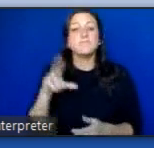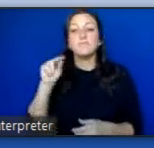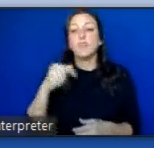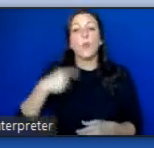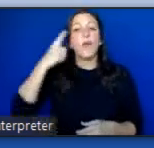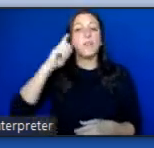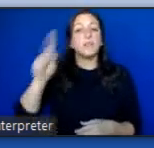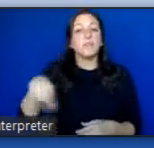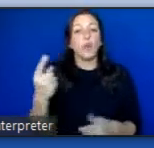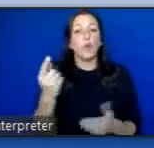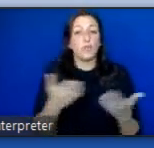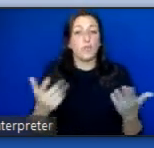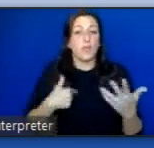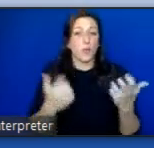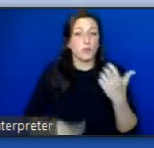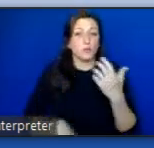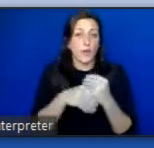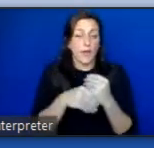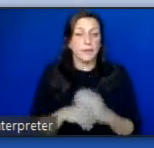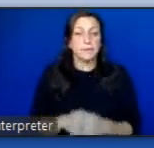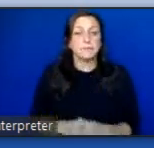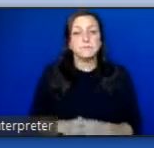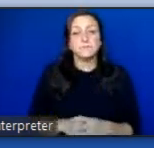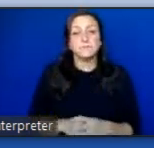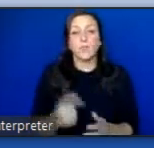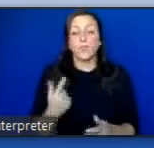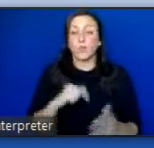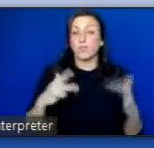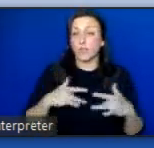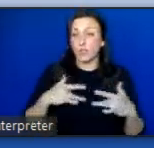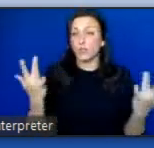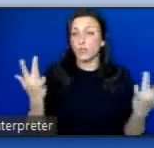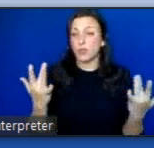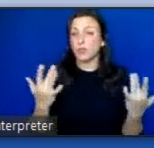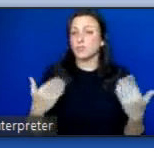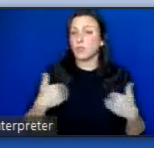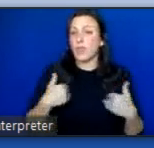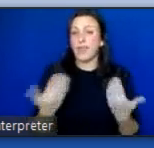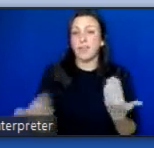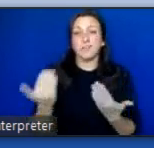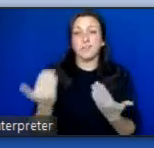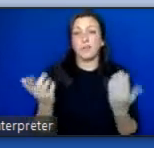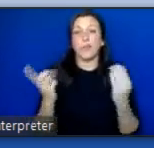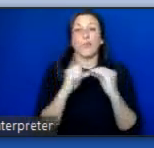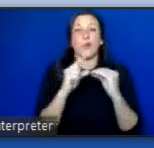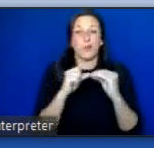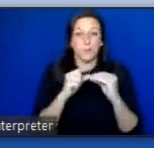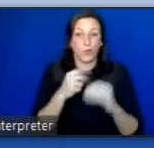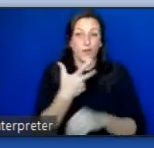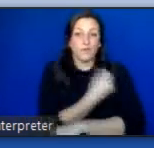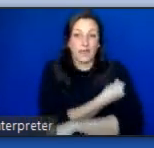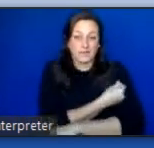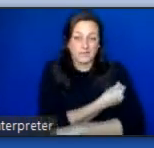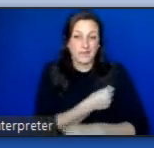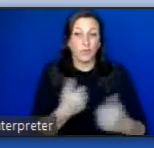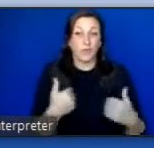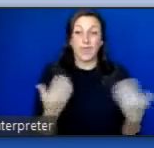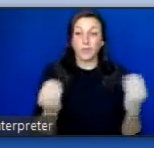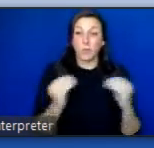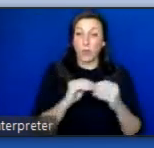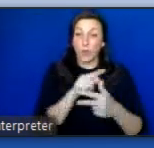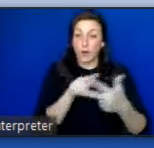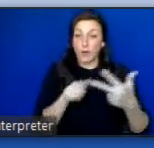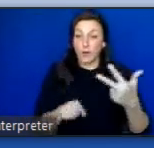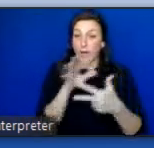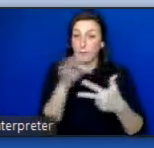would add is that we're just really thrilled to have yet another vaccine in state. And the more vaccine that we have, the quicker we